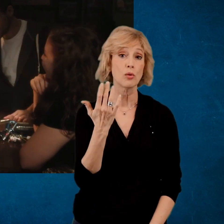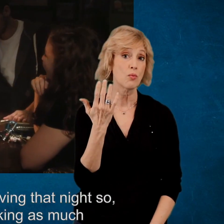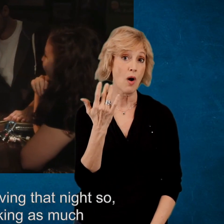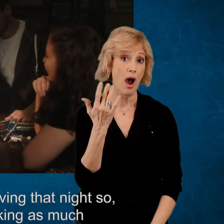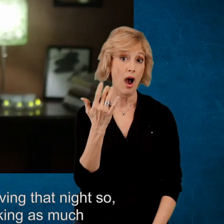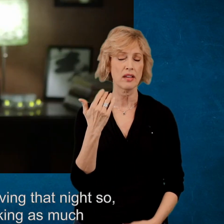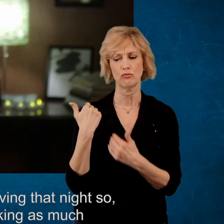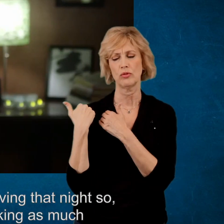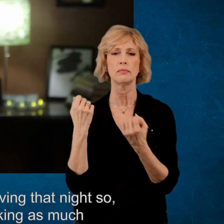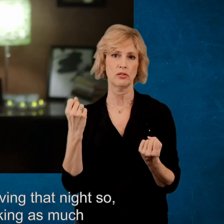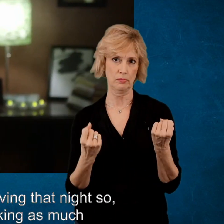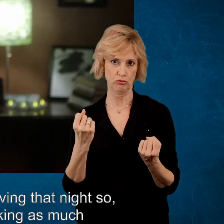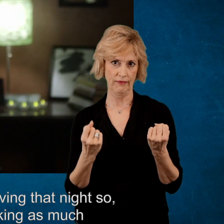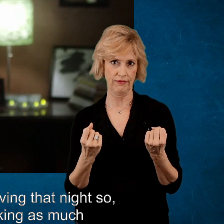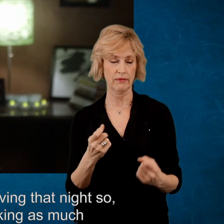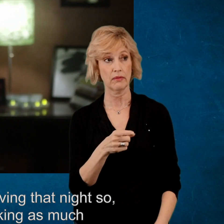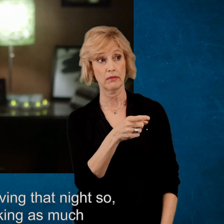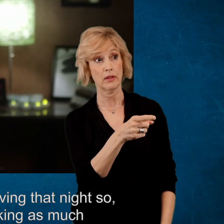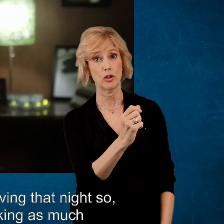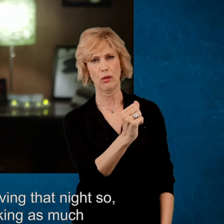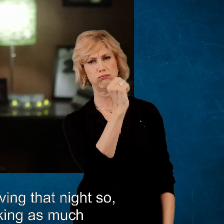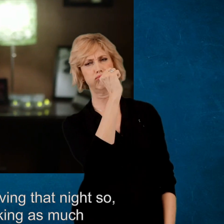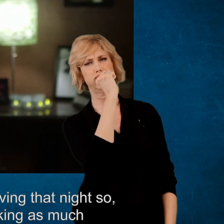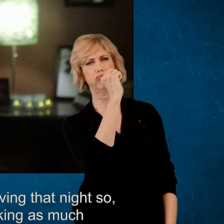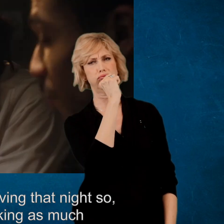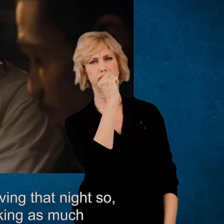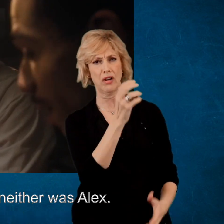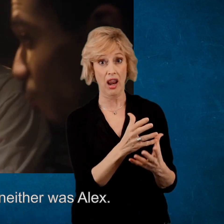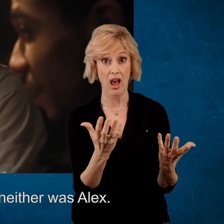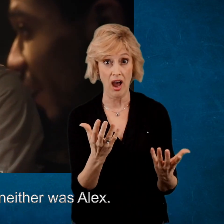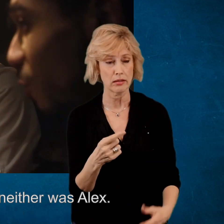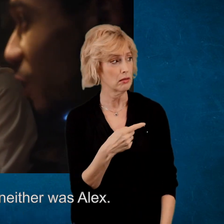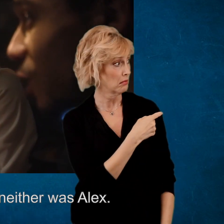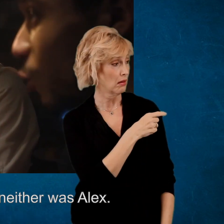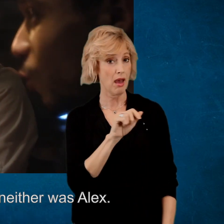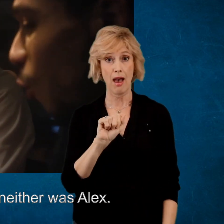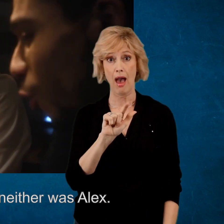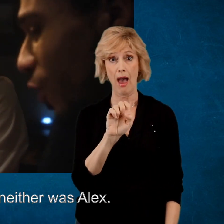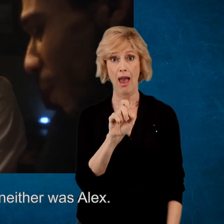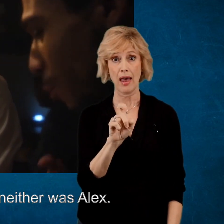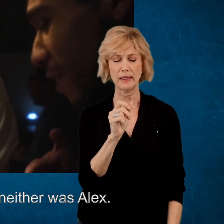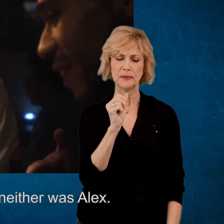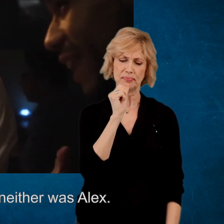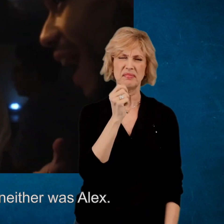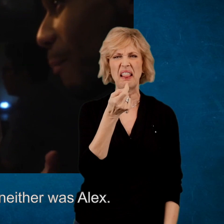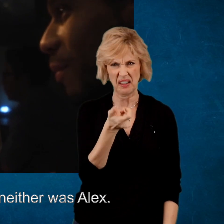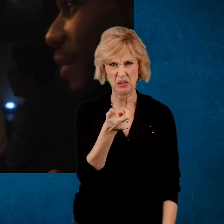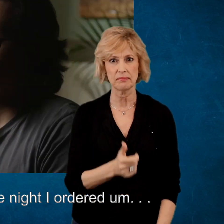GPA. I was driving that night, so I wasn't drinking as much as she was, and neither was